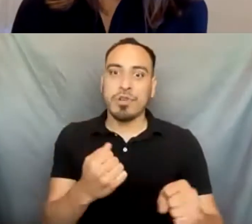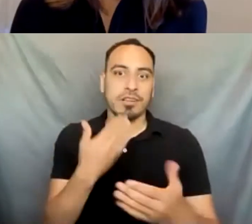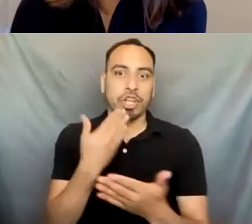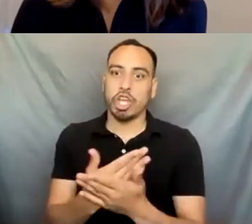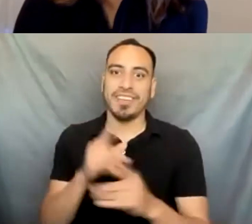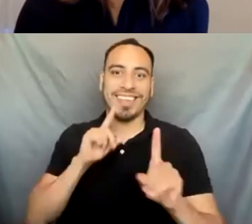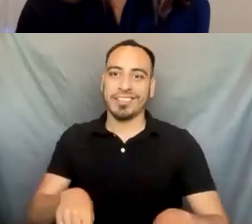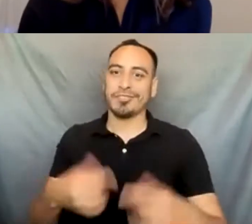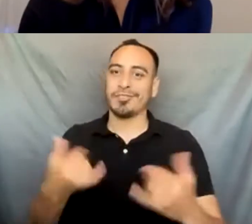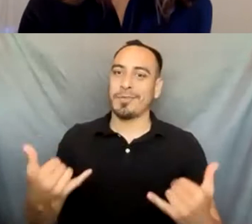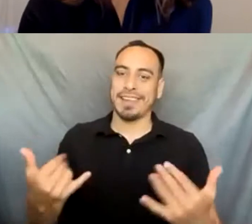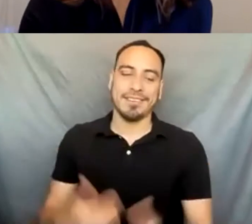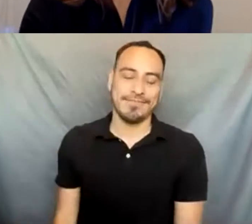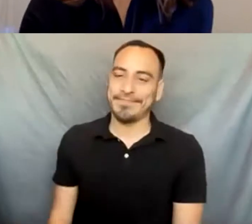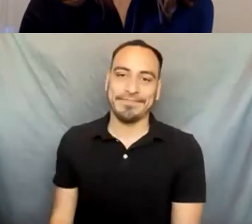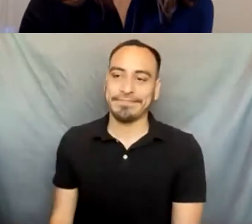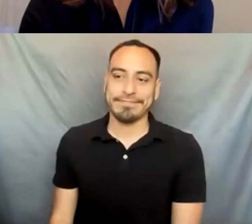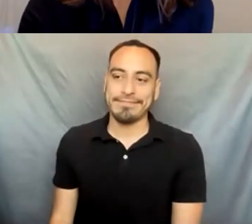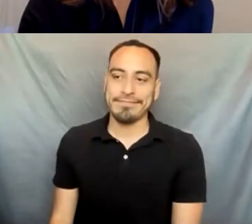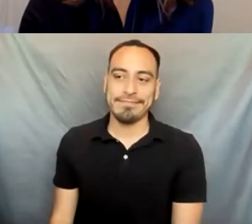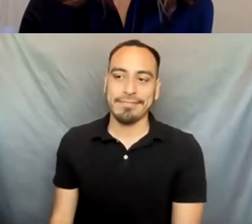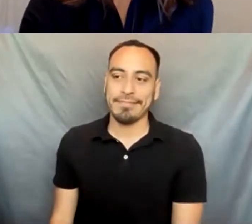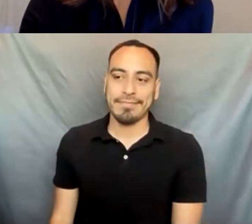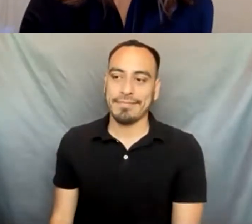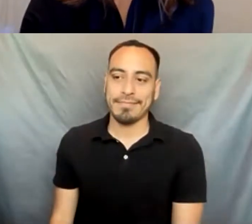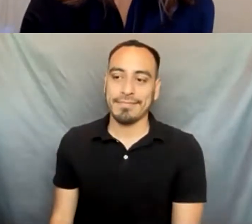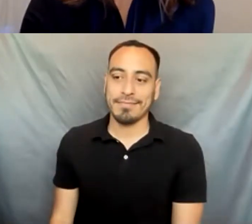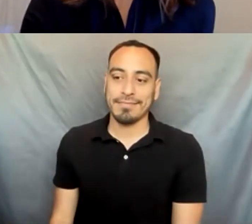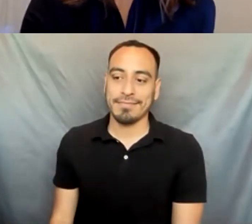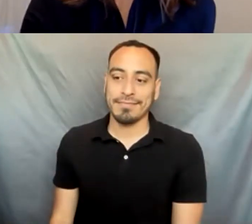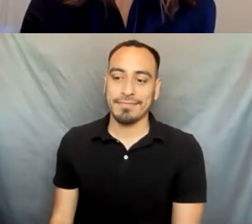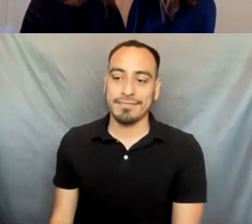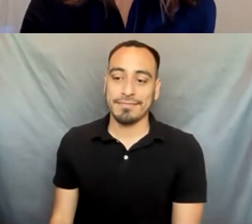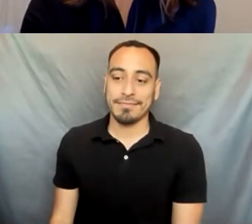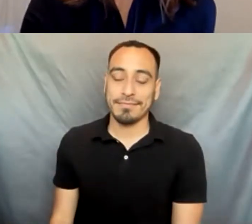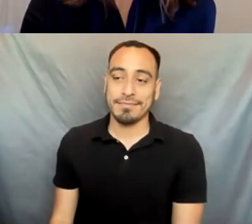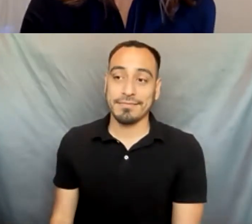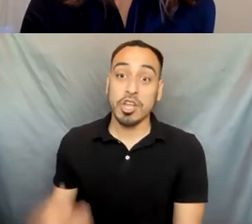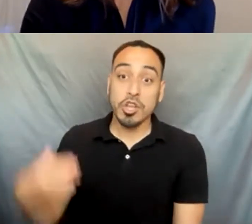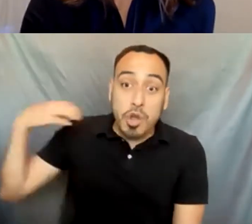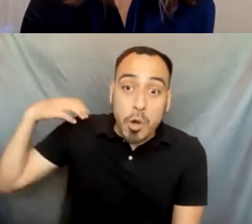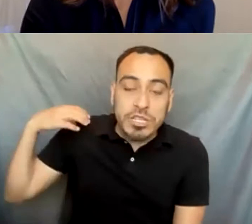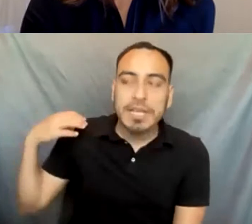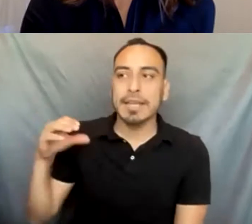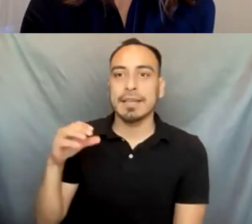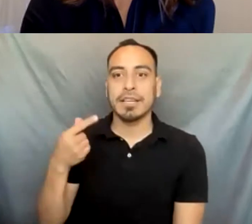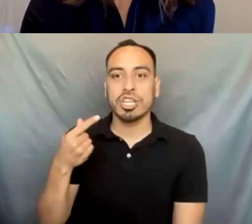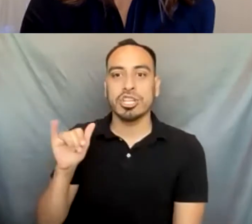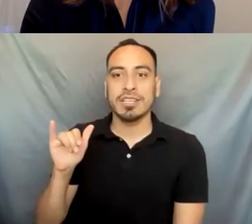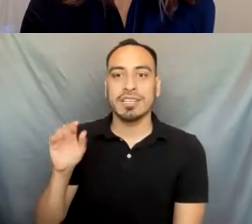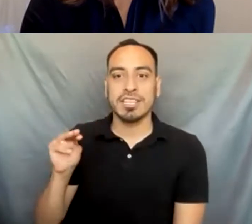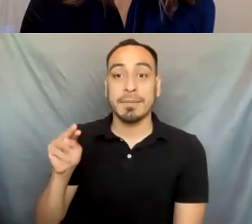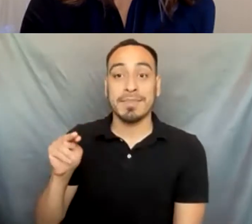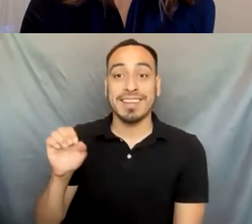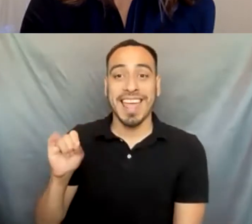think I don't think that coaching a gymnastics class is any different